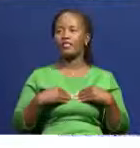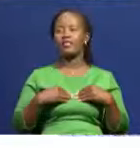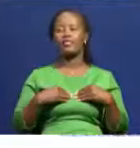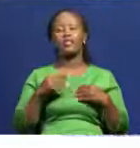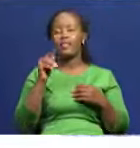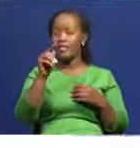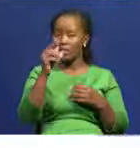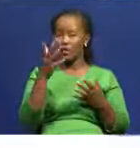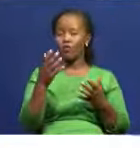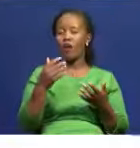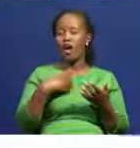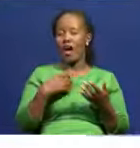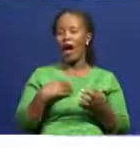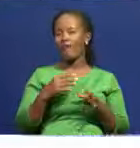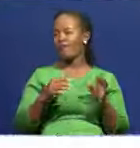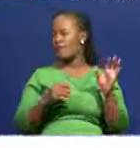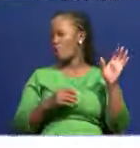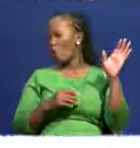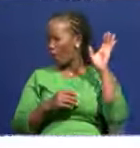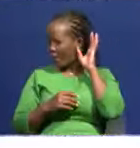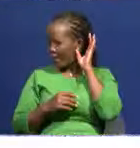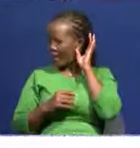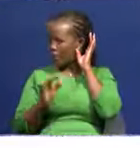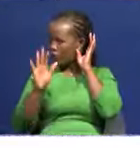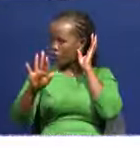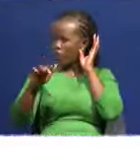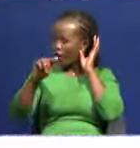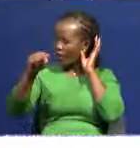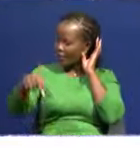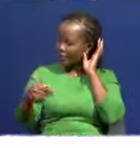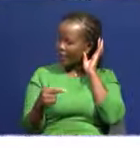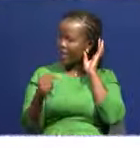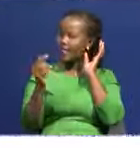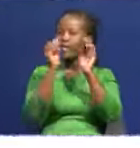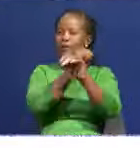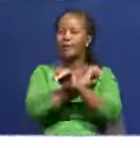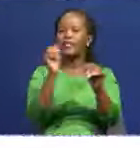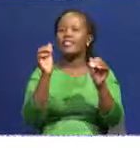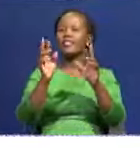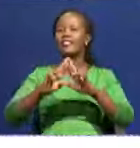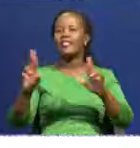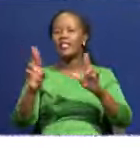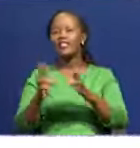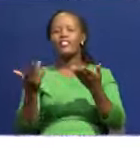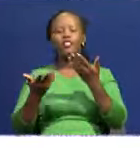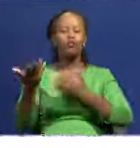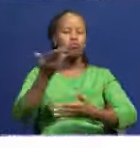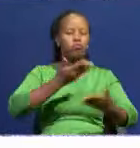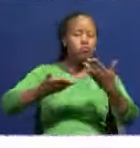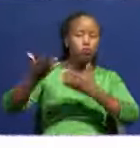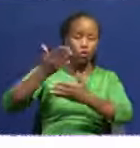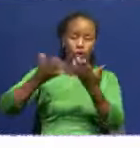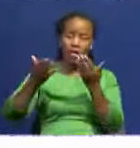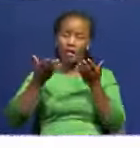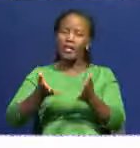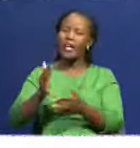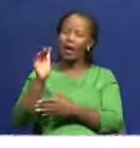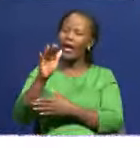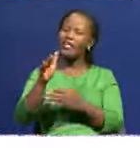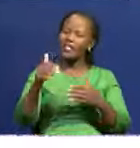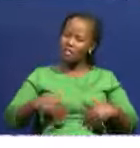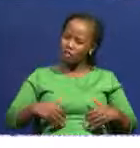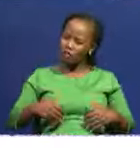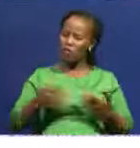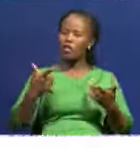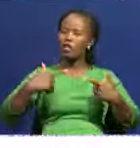he have yielded to your demands. He is ready to talk. And I'm calling upon you people to give him time.